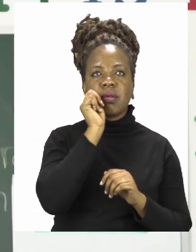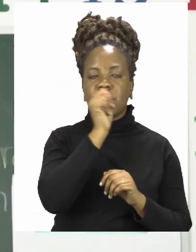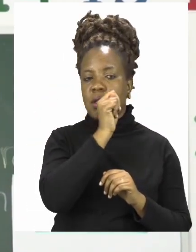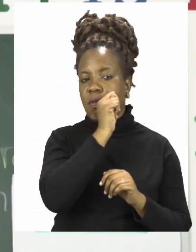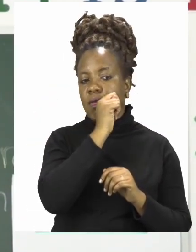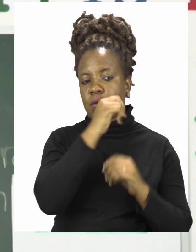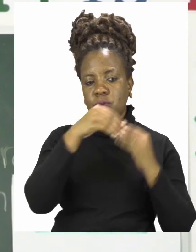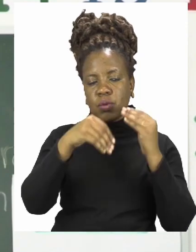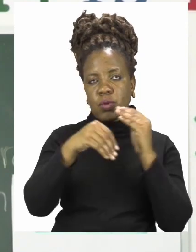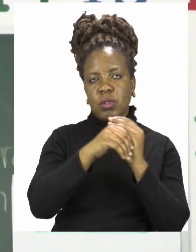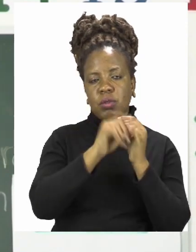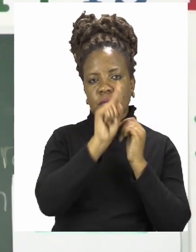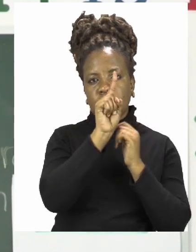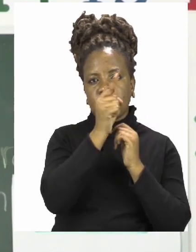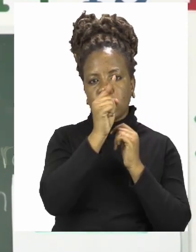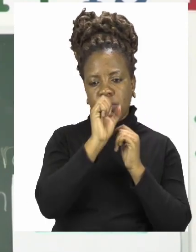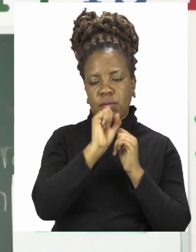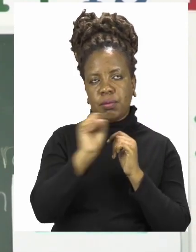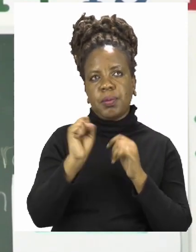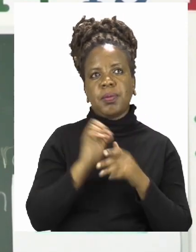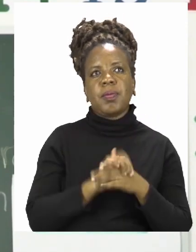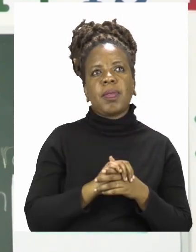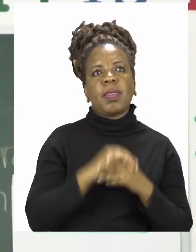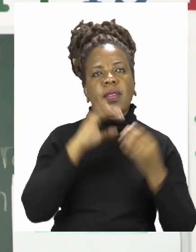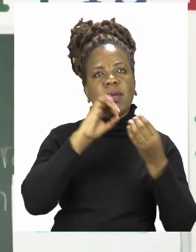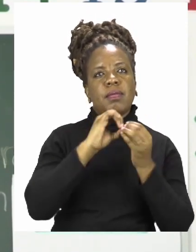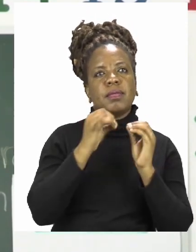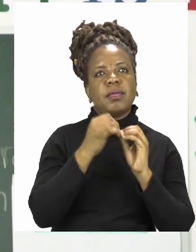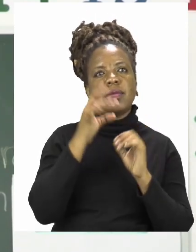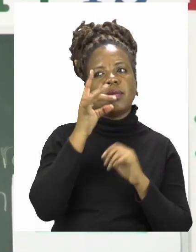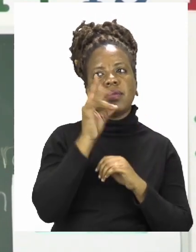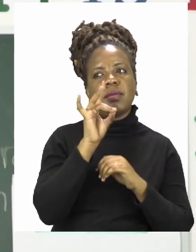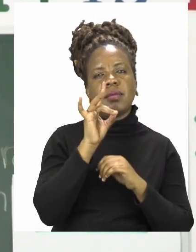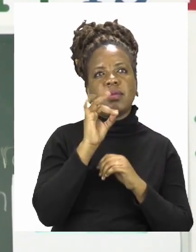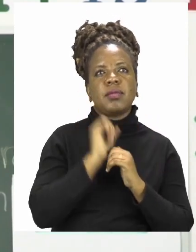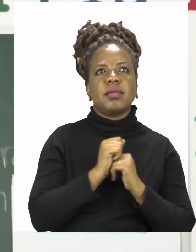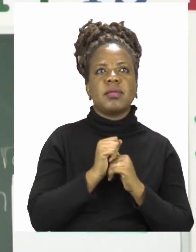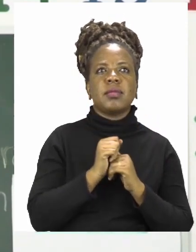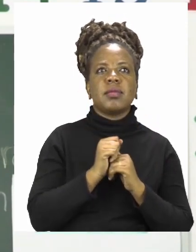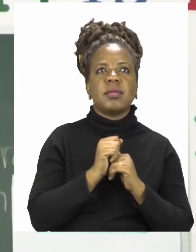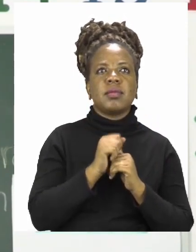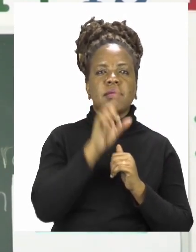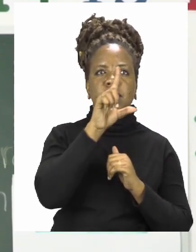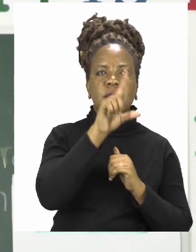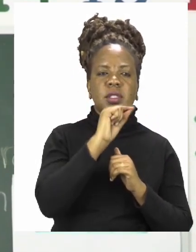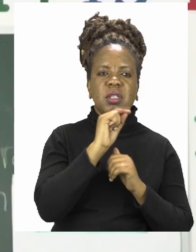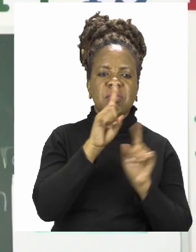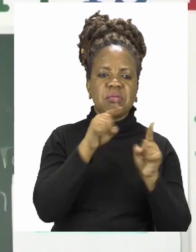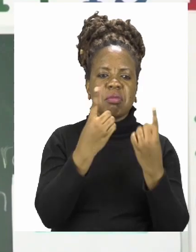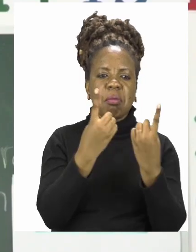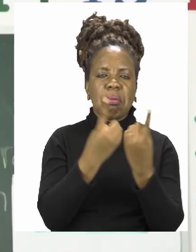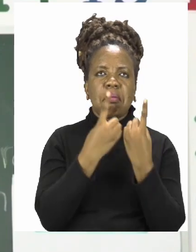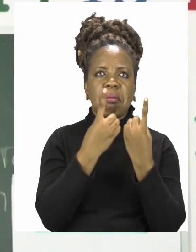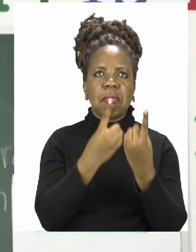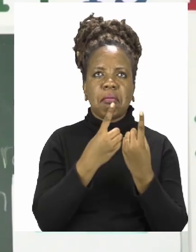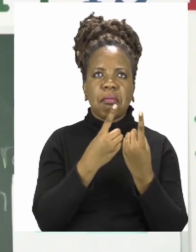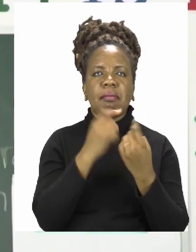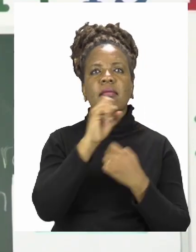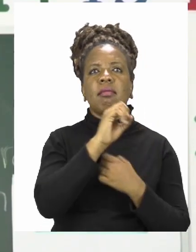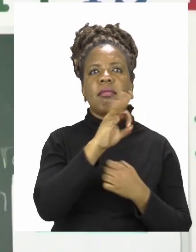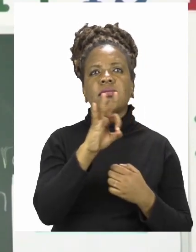8 together. Number 8 says, the toys of the